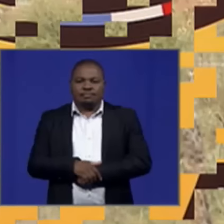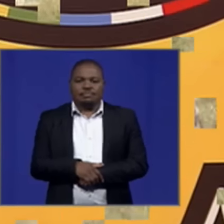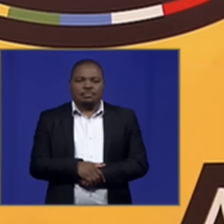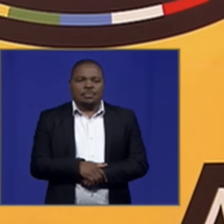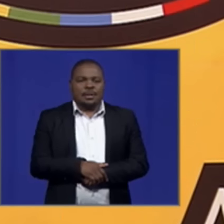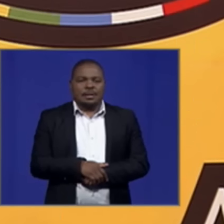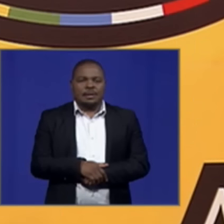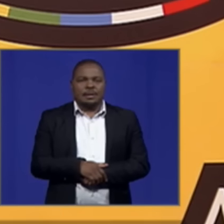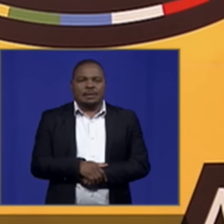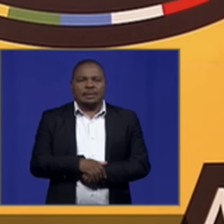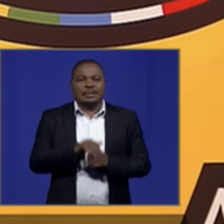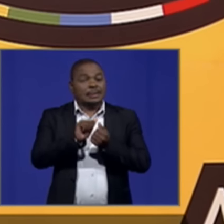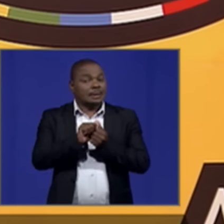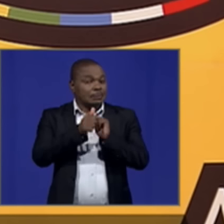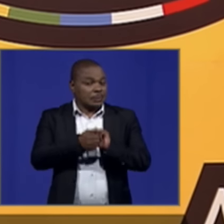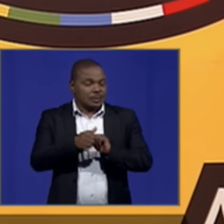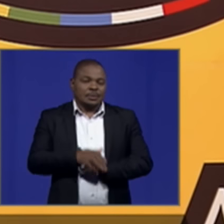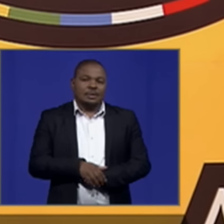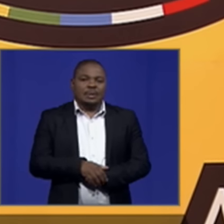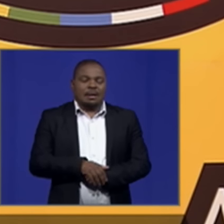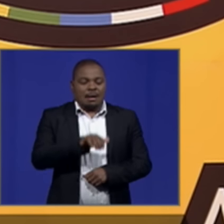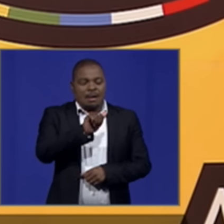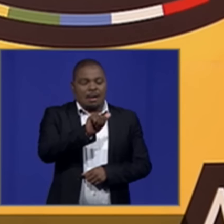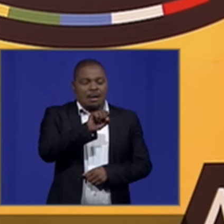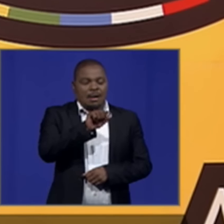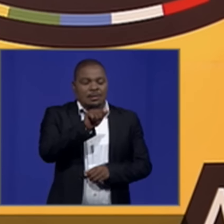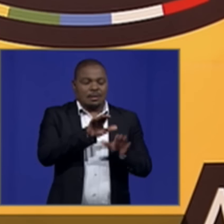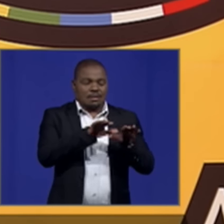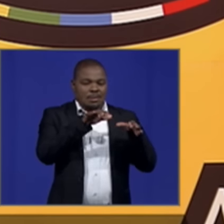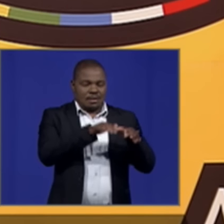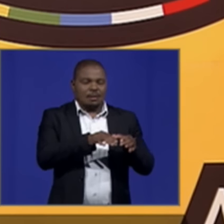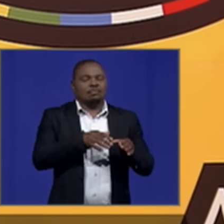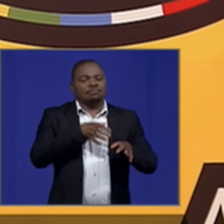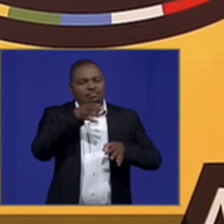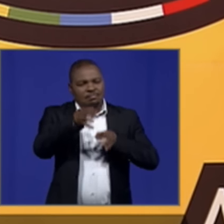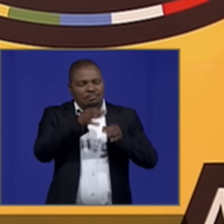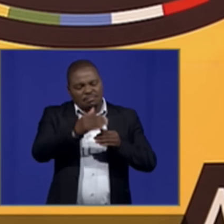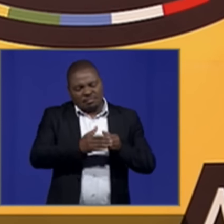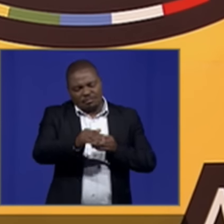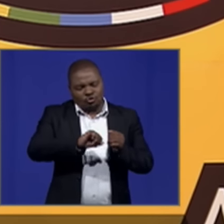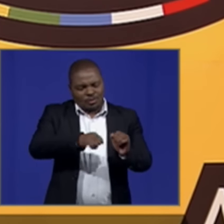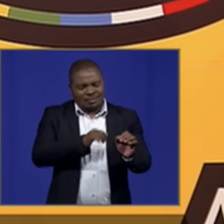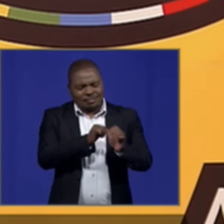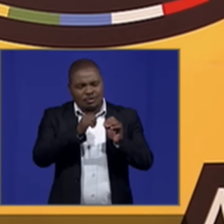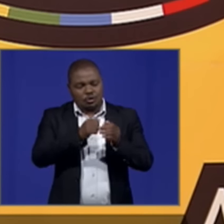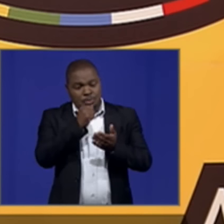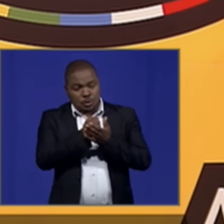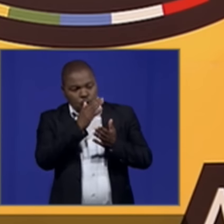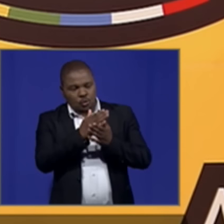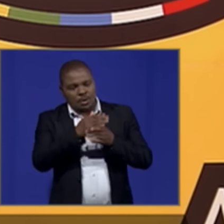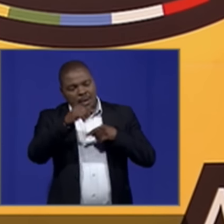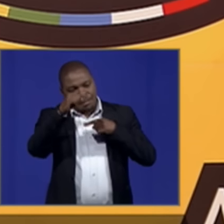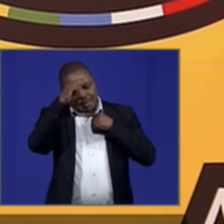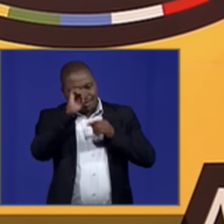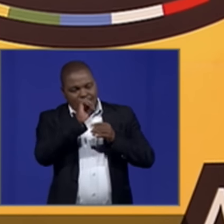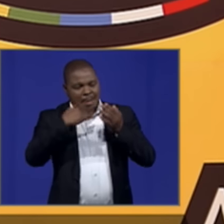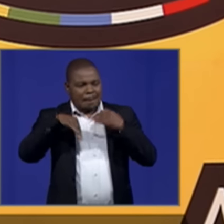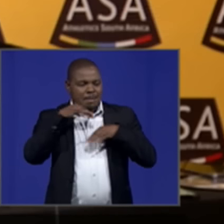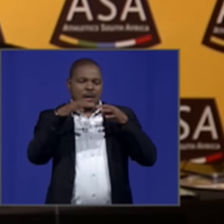Mo go tsa metshameko Athletics South Africa e sonotse dikgato tse di tlileng go ka tlhagisiwa mo maitekong a go aga